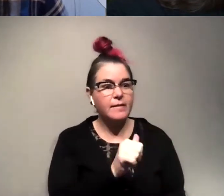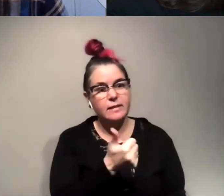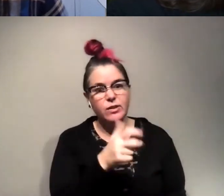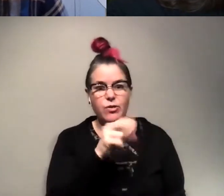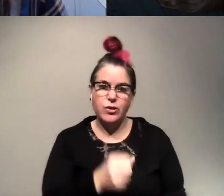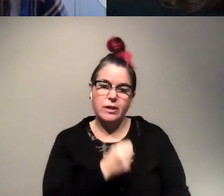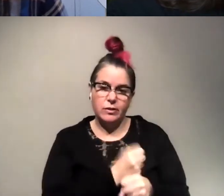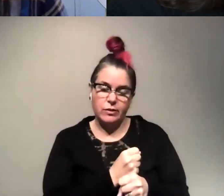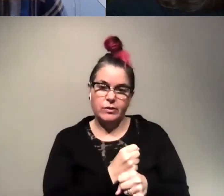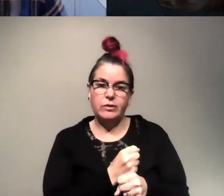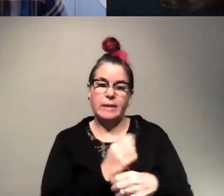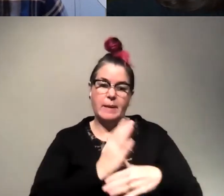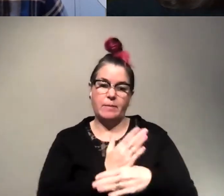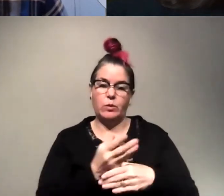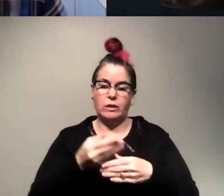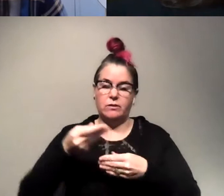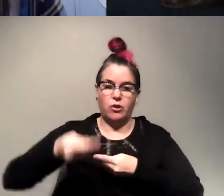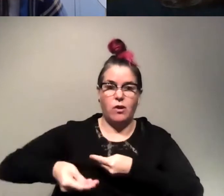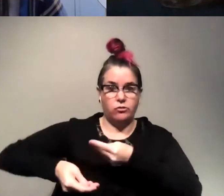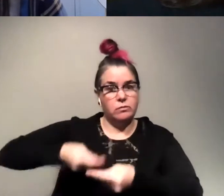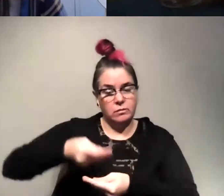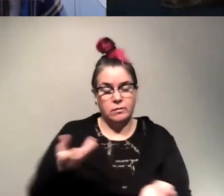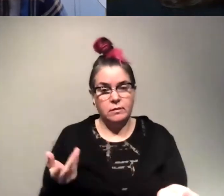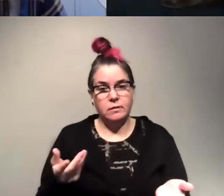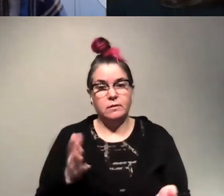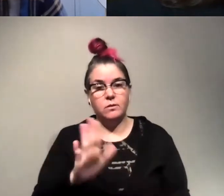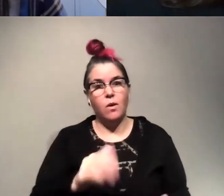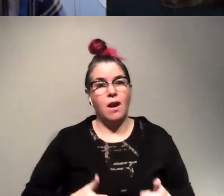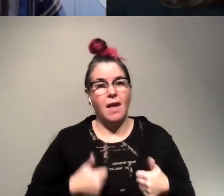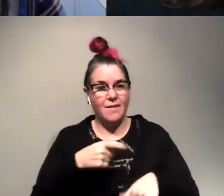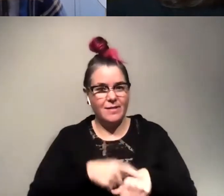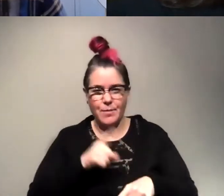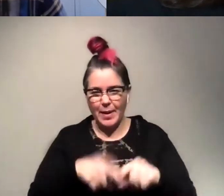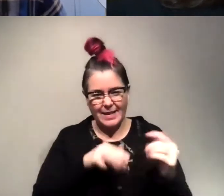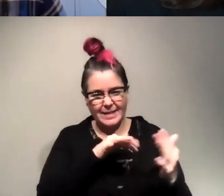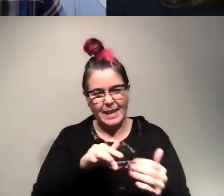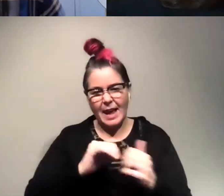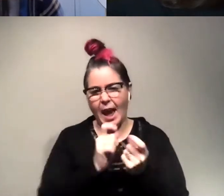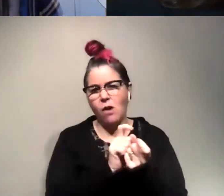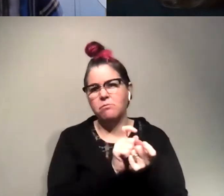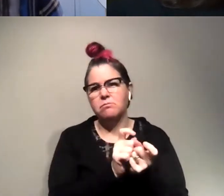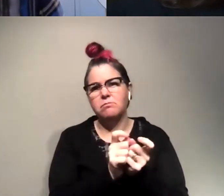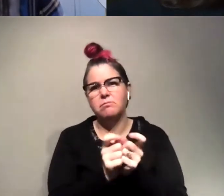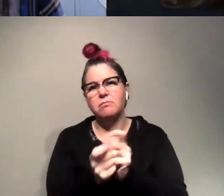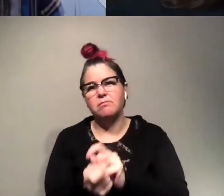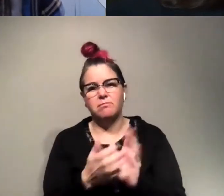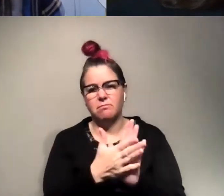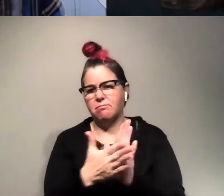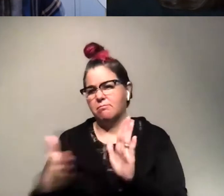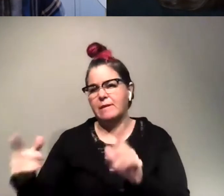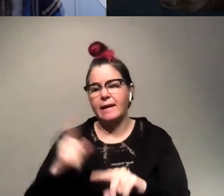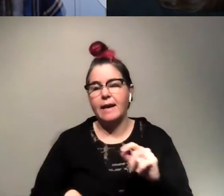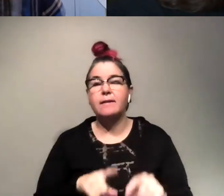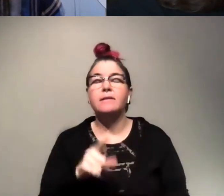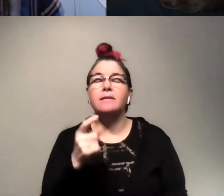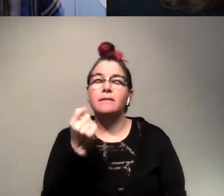years between generations. And so in your lifetime, you can't really study how animals change. Right. But bacteria, it